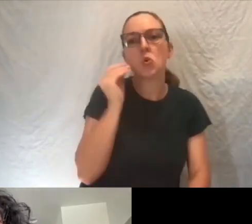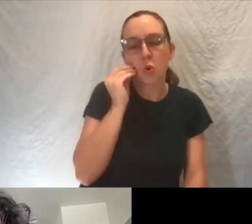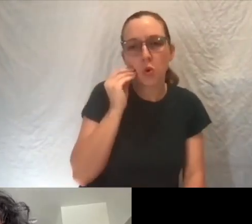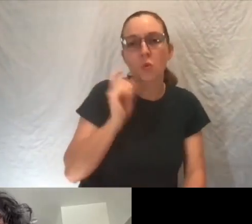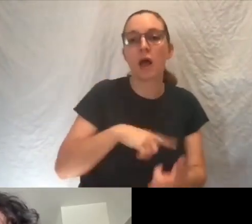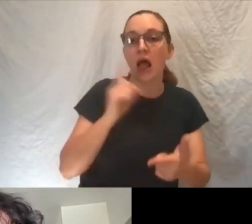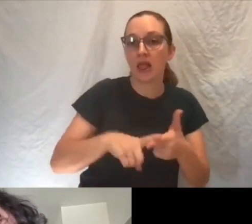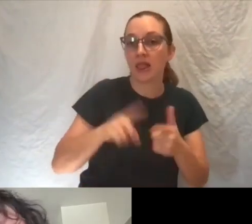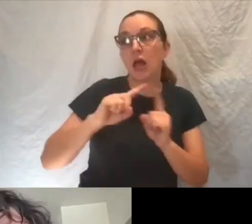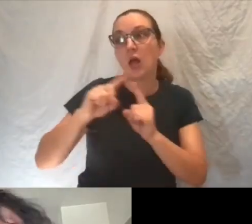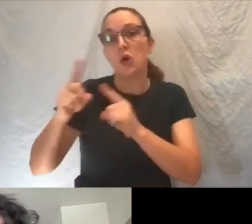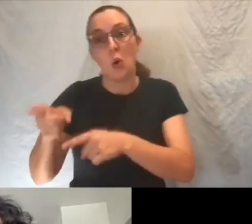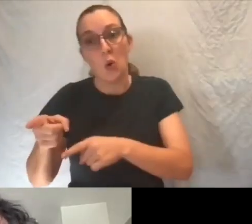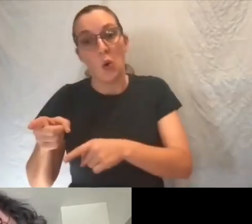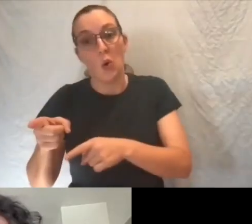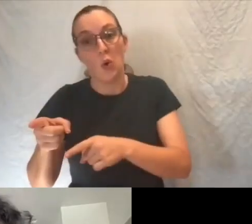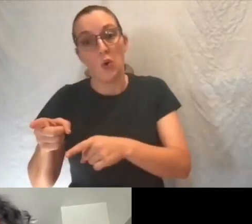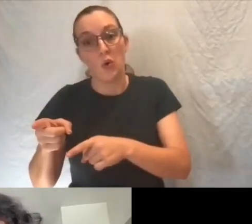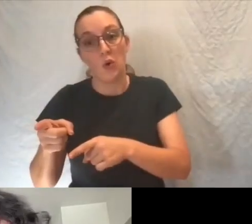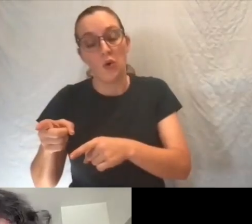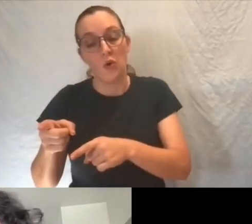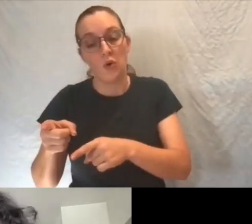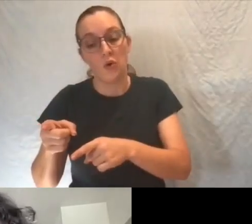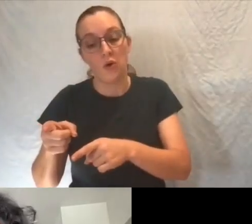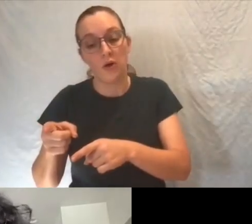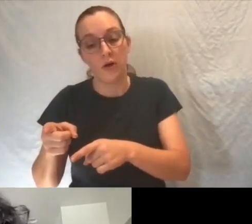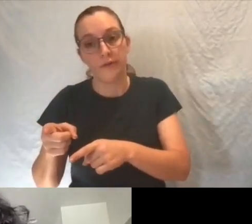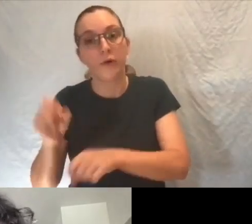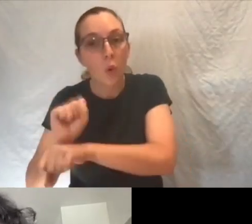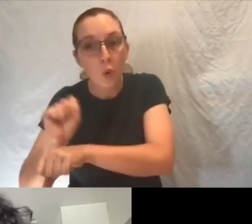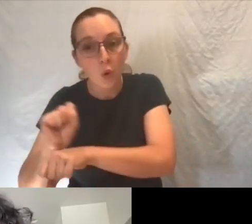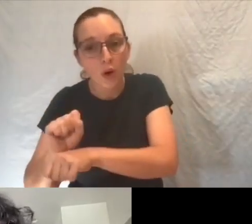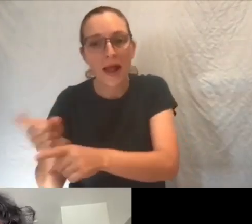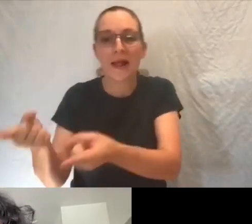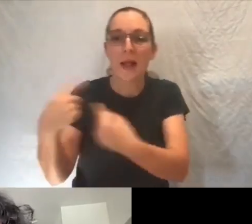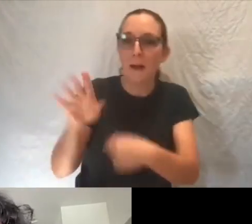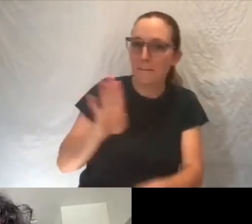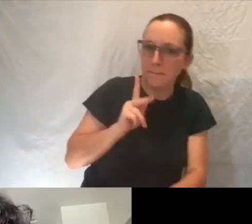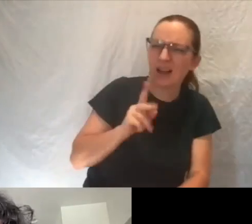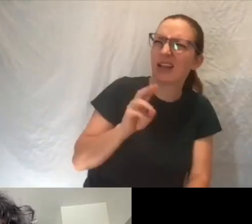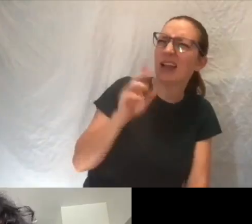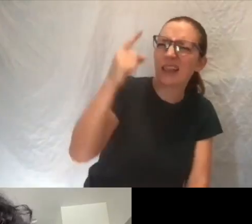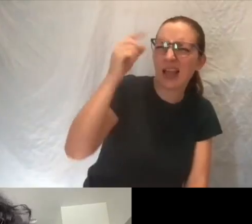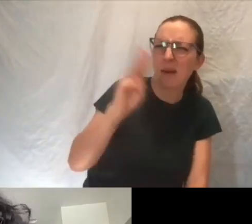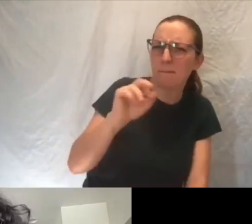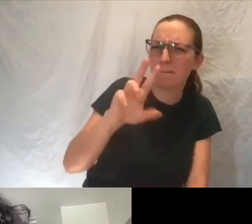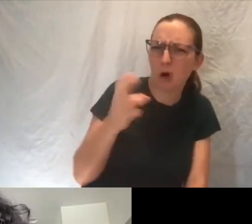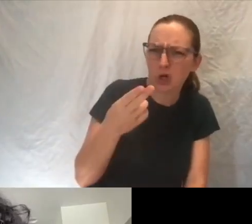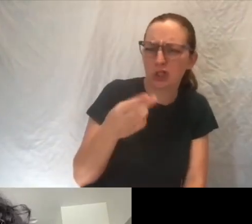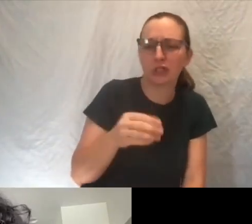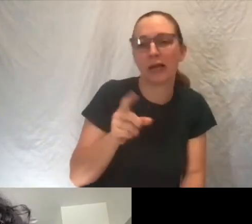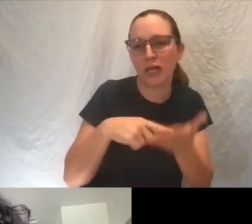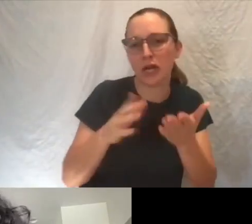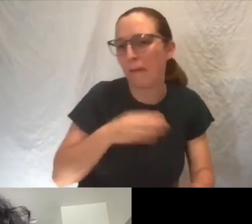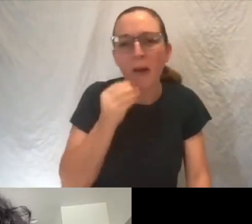for 1 week in March just to come back and visit and check on my apartment here. But yeah,